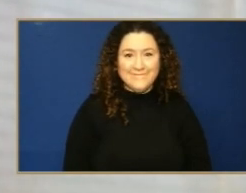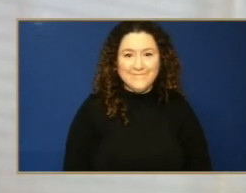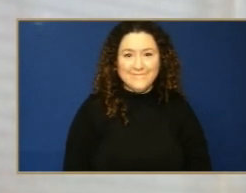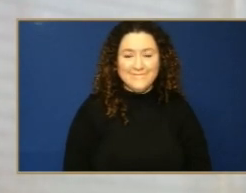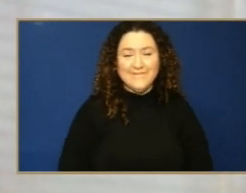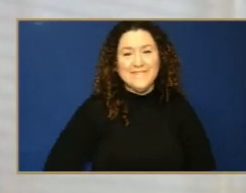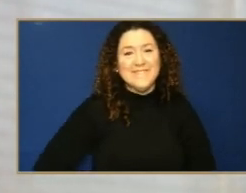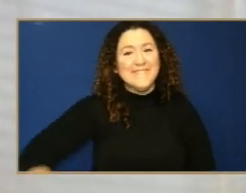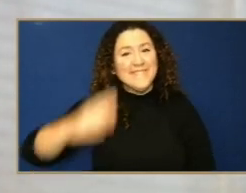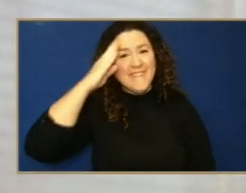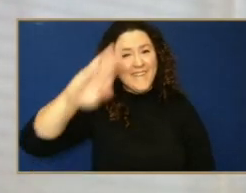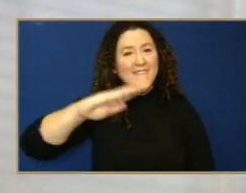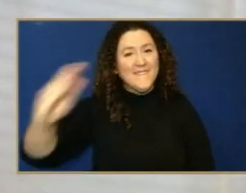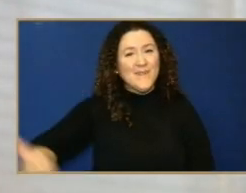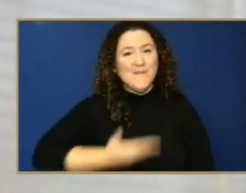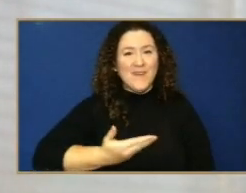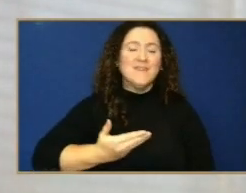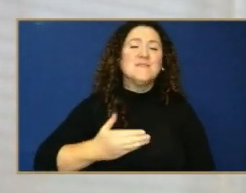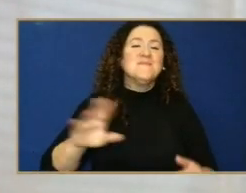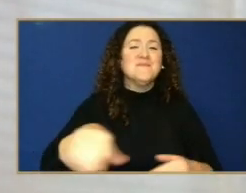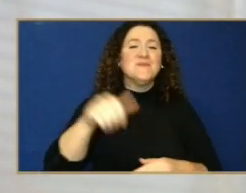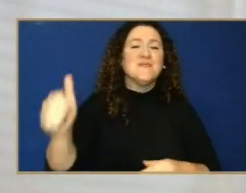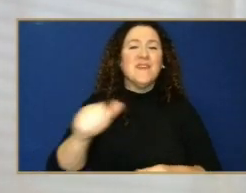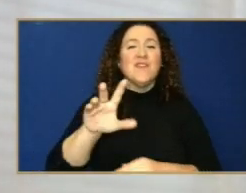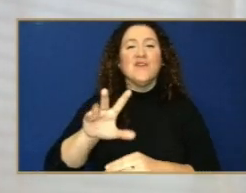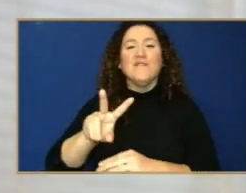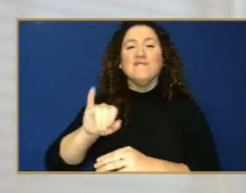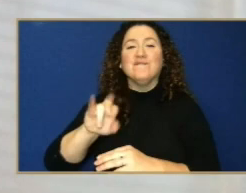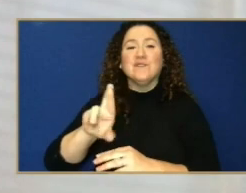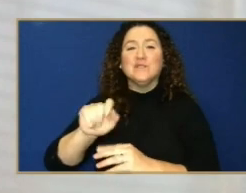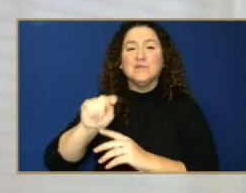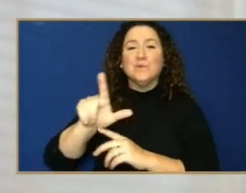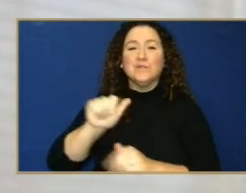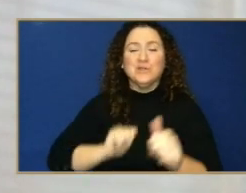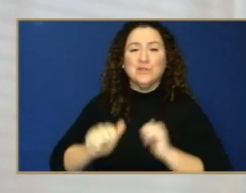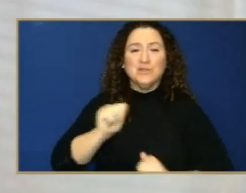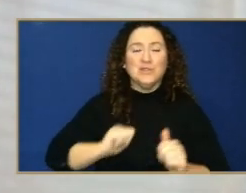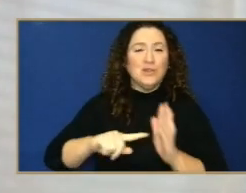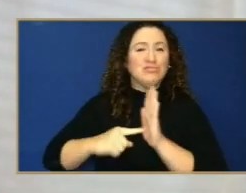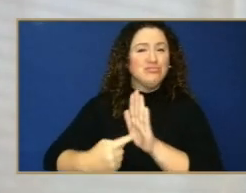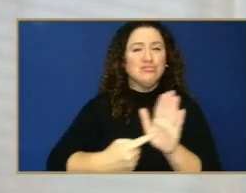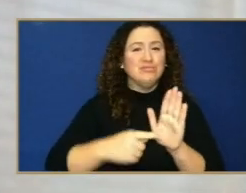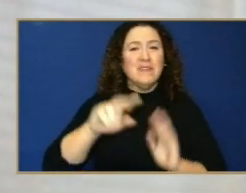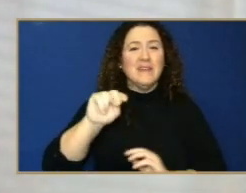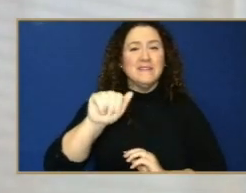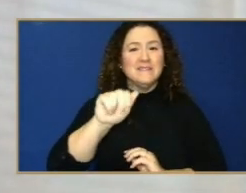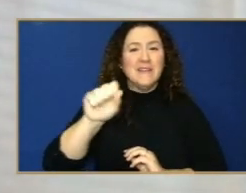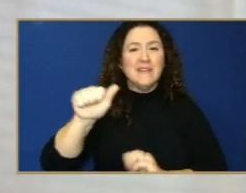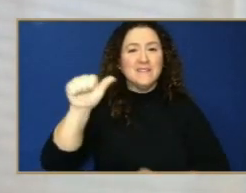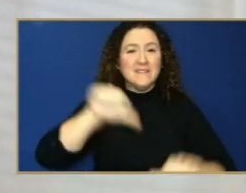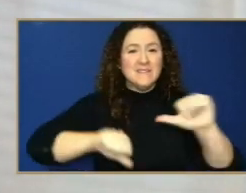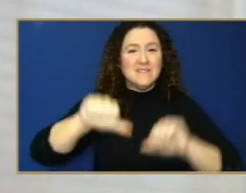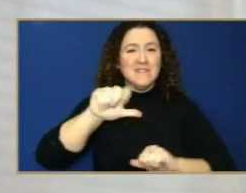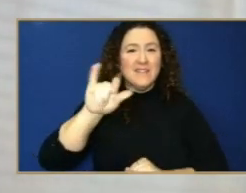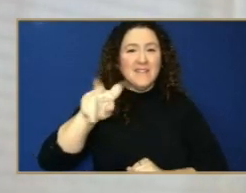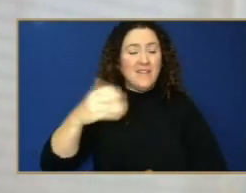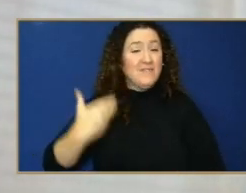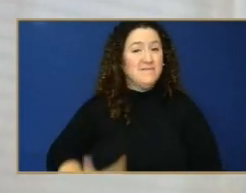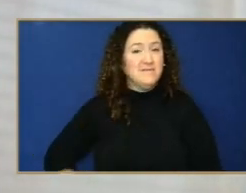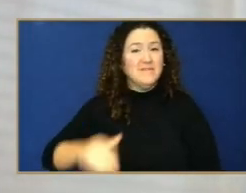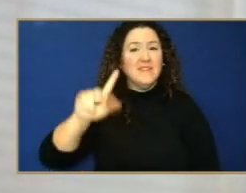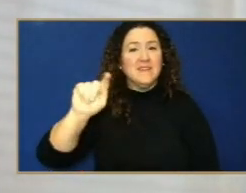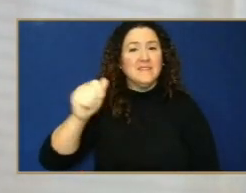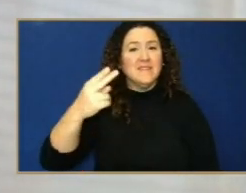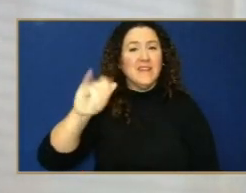Hello, and welcome to another virtual episode of NASA Science Live. I'm your host, Tahira Allen, and today we are thrilled